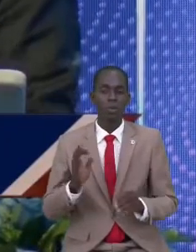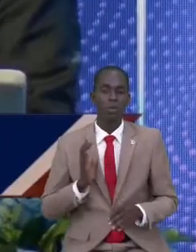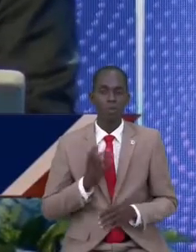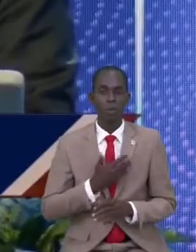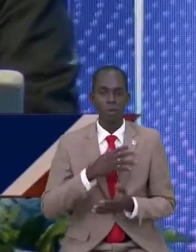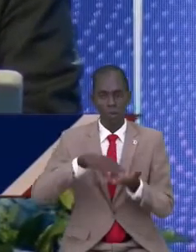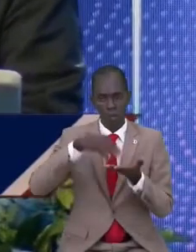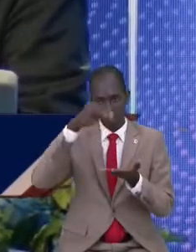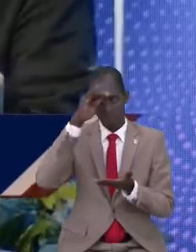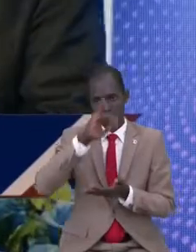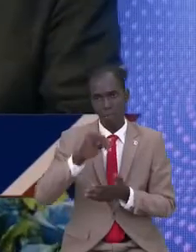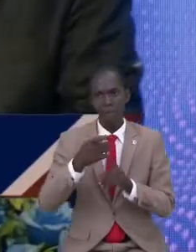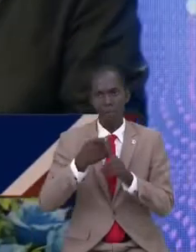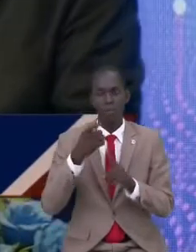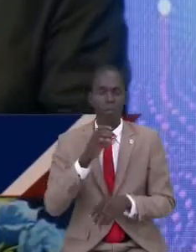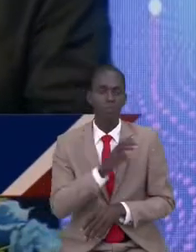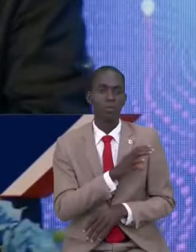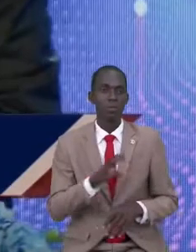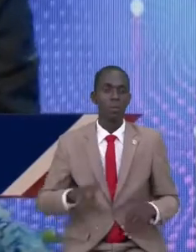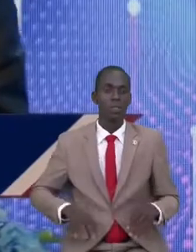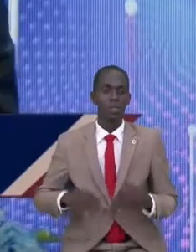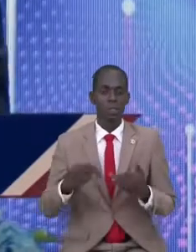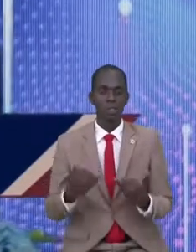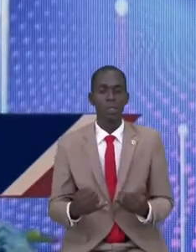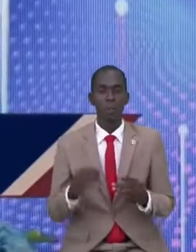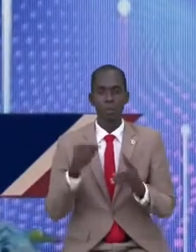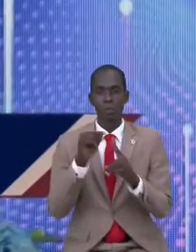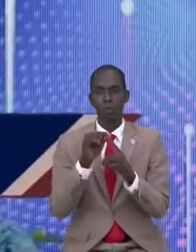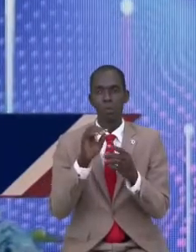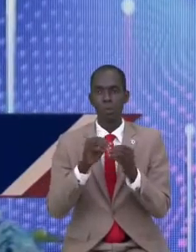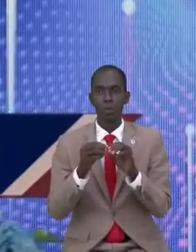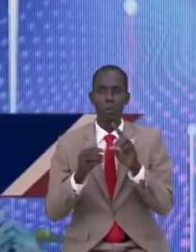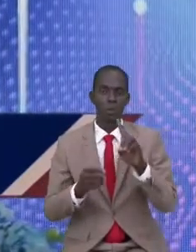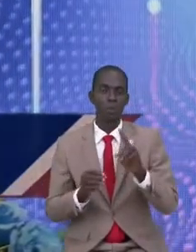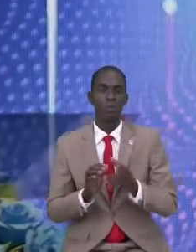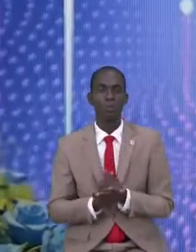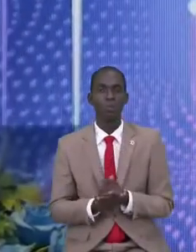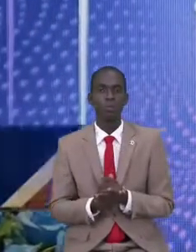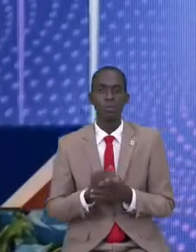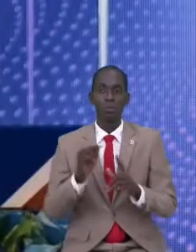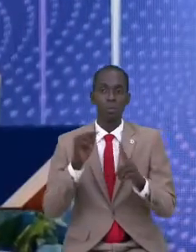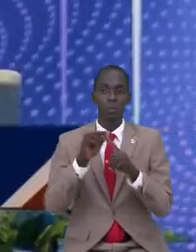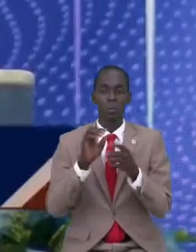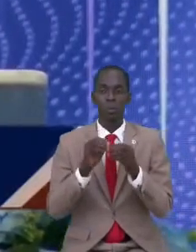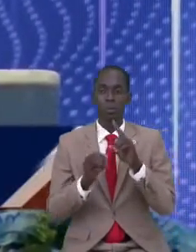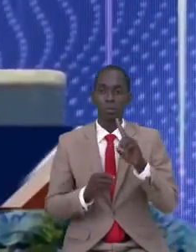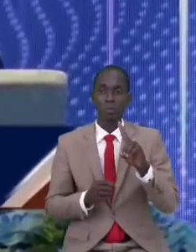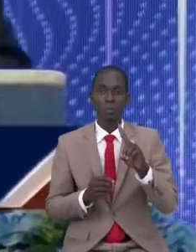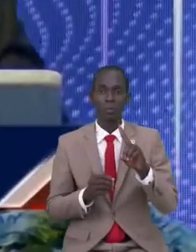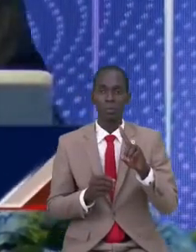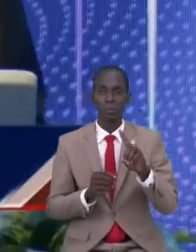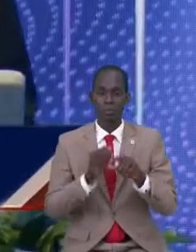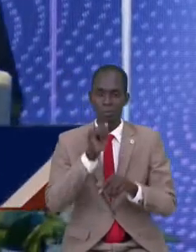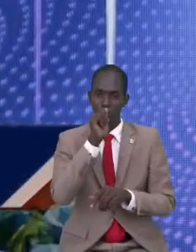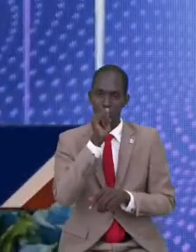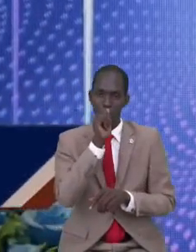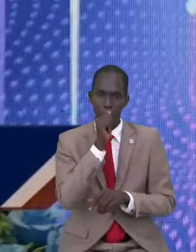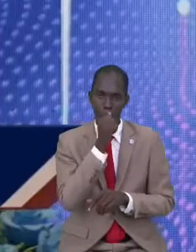learning from Christ. Look at number one. Number one,